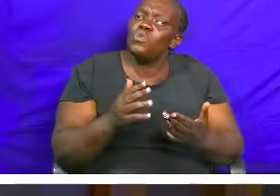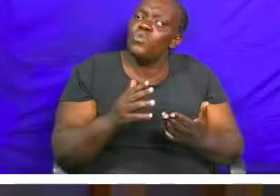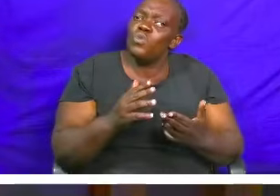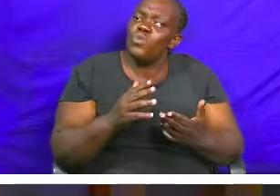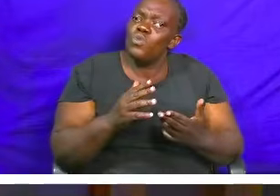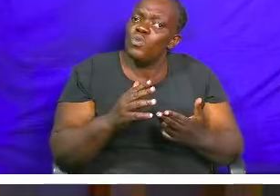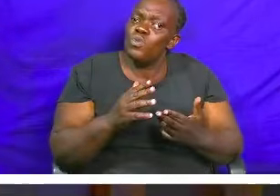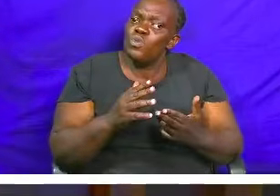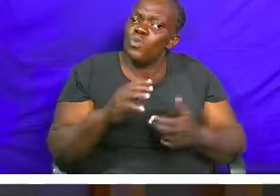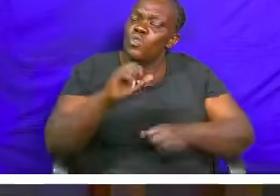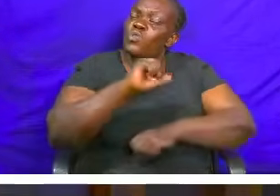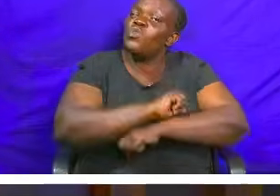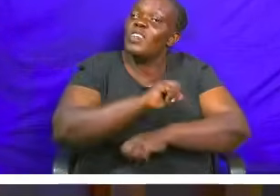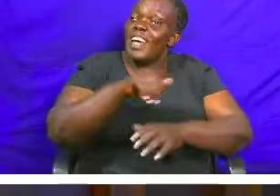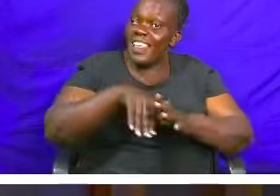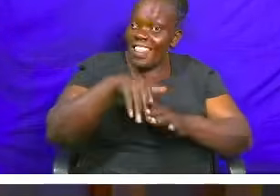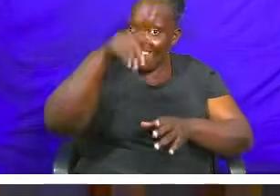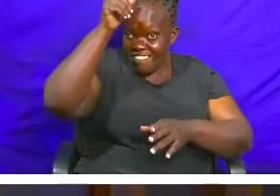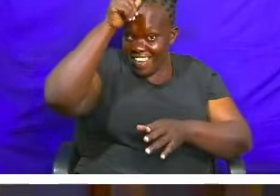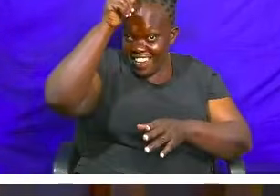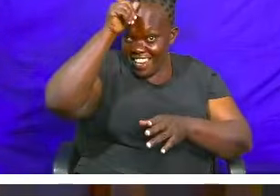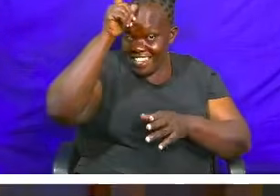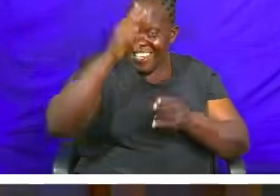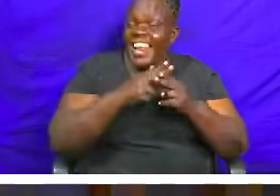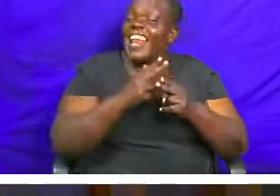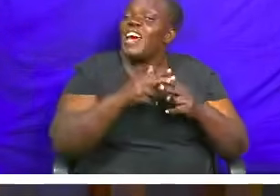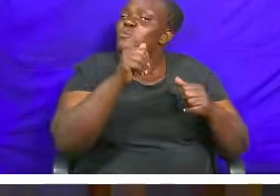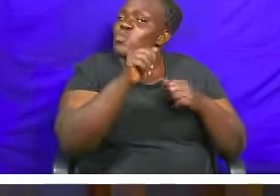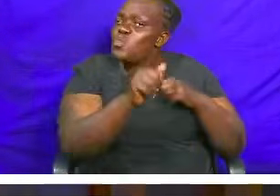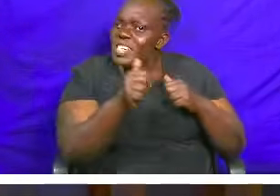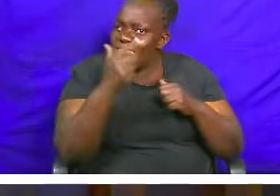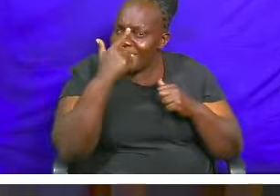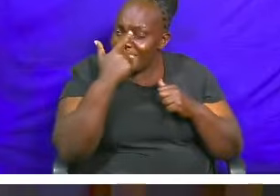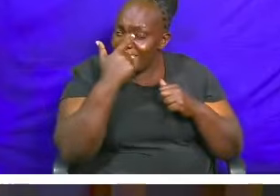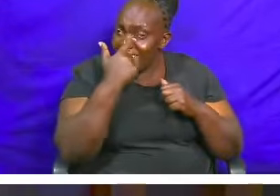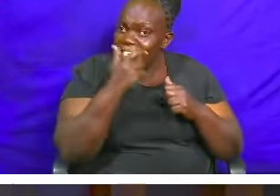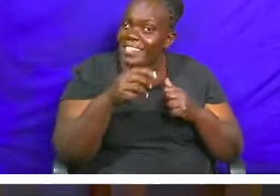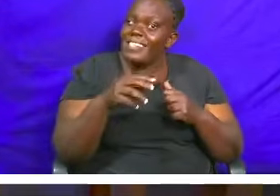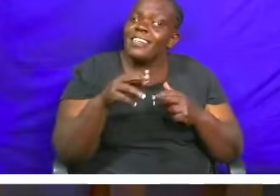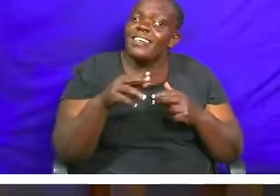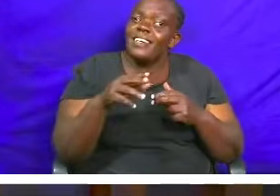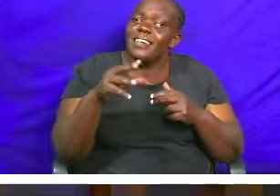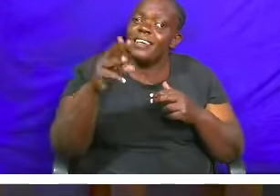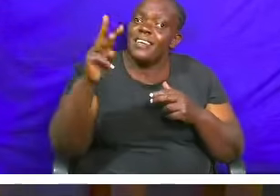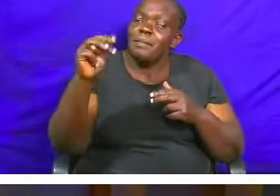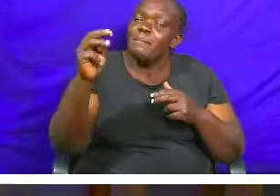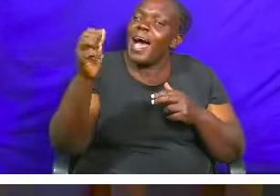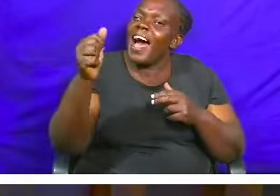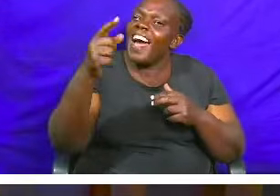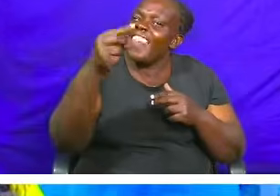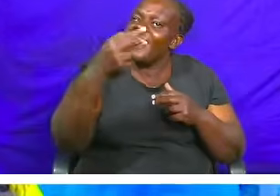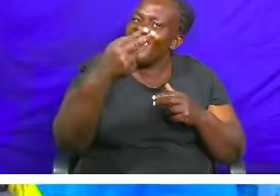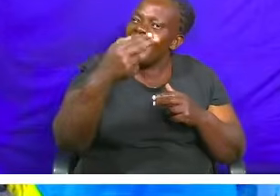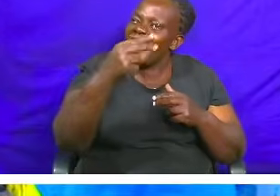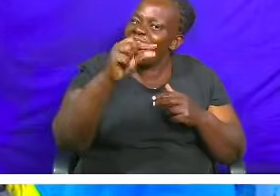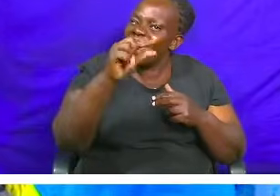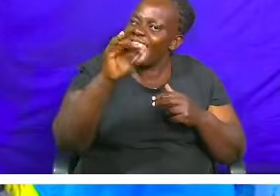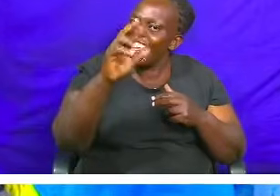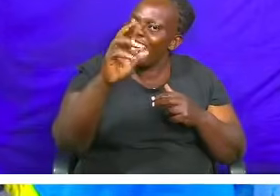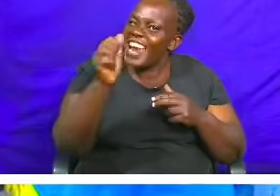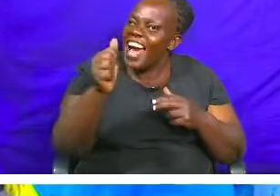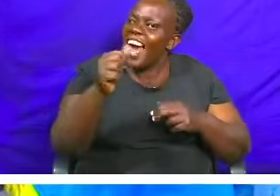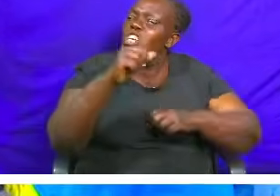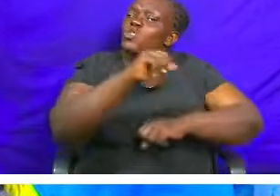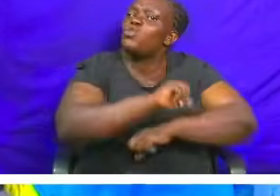There's schools in the villages. I school in the village. No, let's hear that name. There's a school called Mathingira. Mathingira. Makofi kabisa.